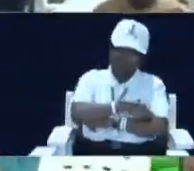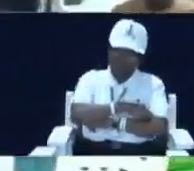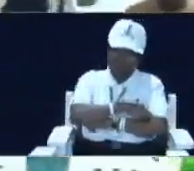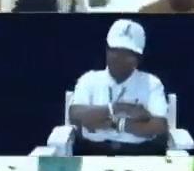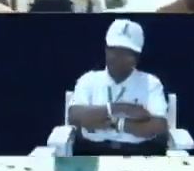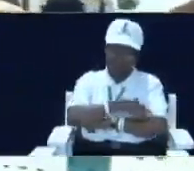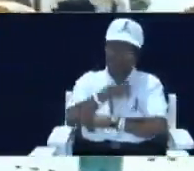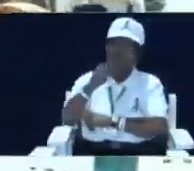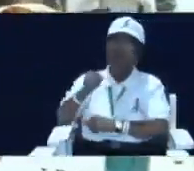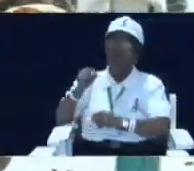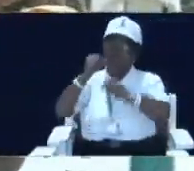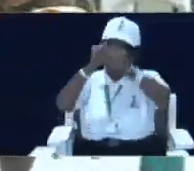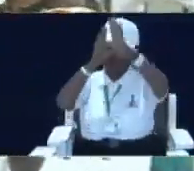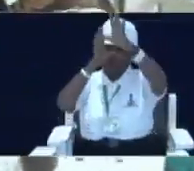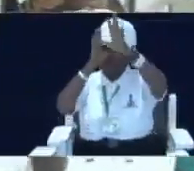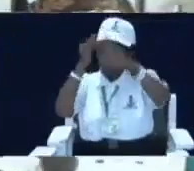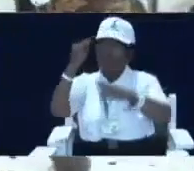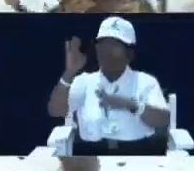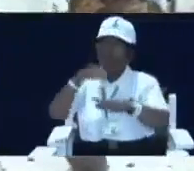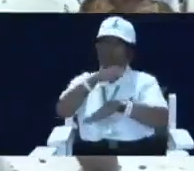the Father of all Fathers,